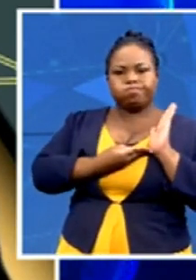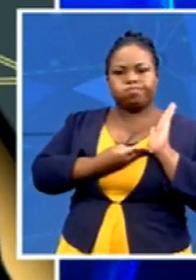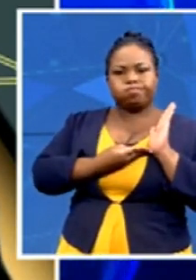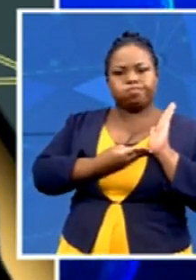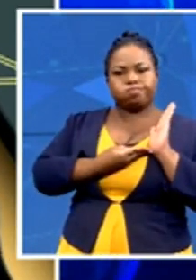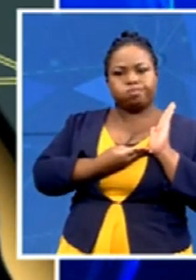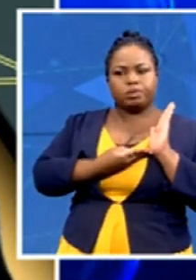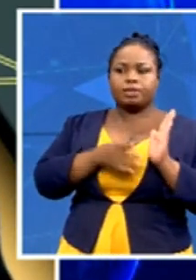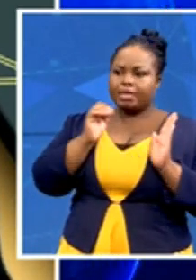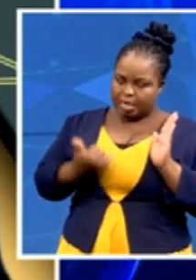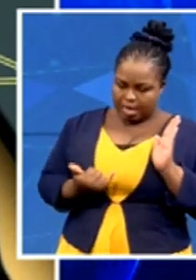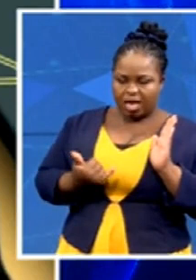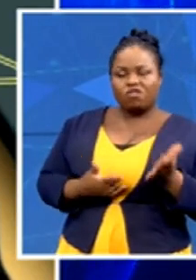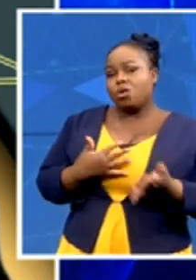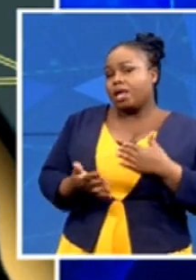has criminal